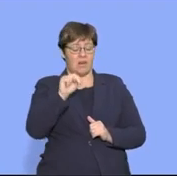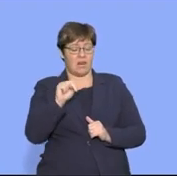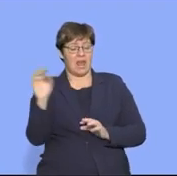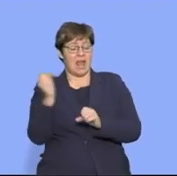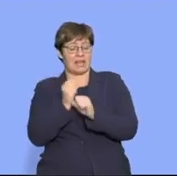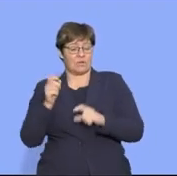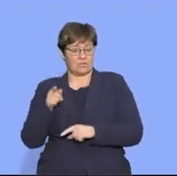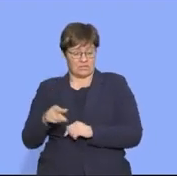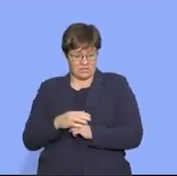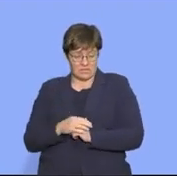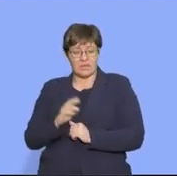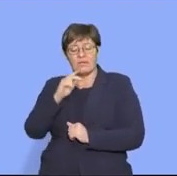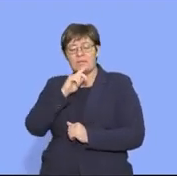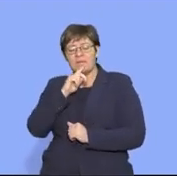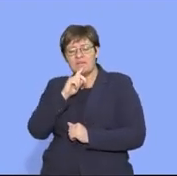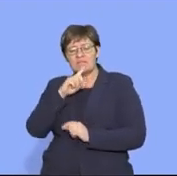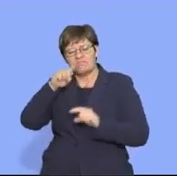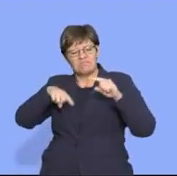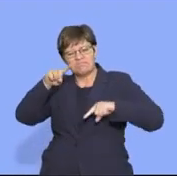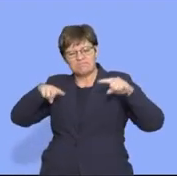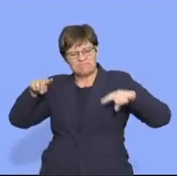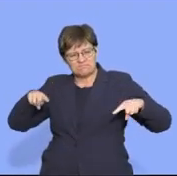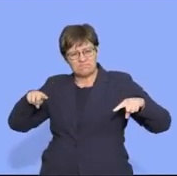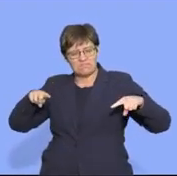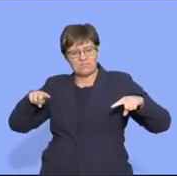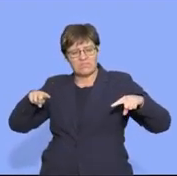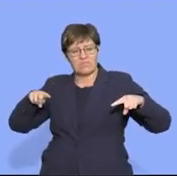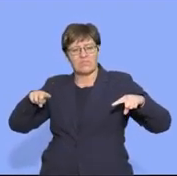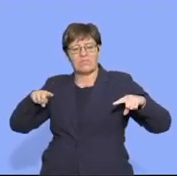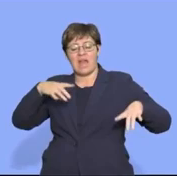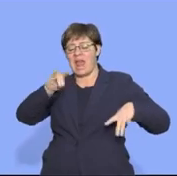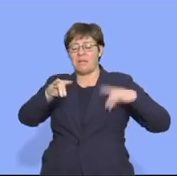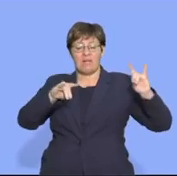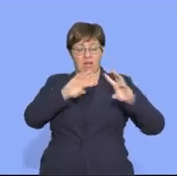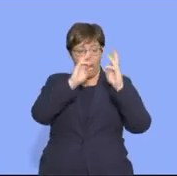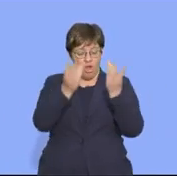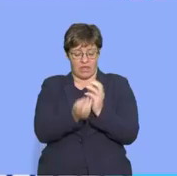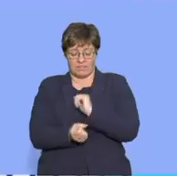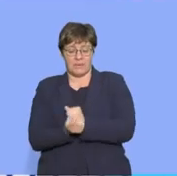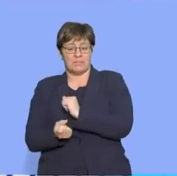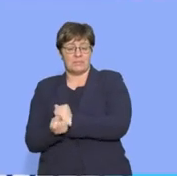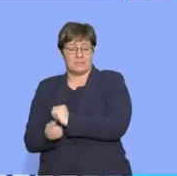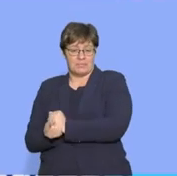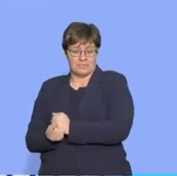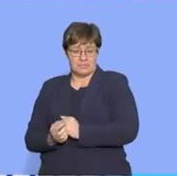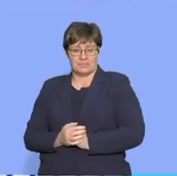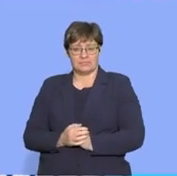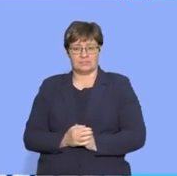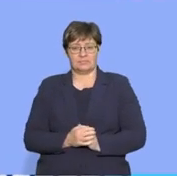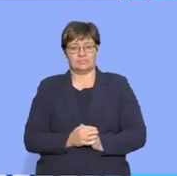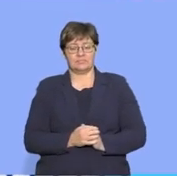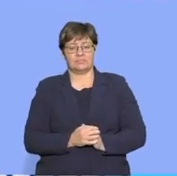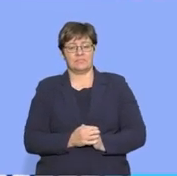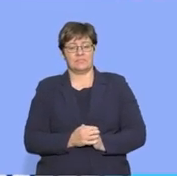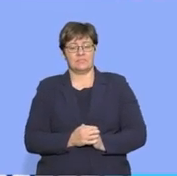looking at the Cambrian explosion, which is how the wide variety of earth, or the wide variety of